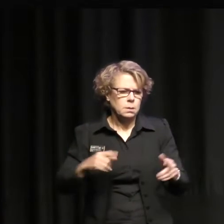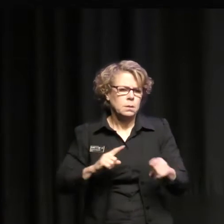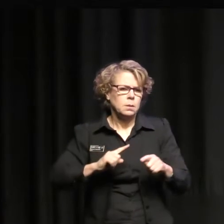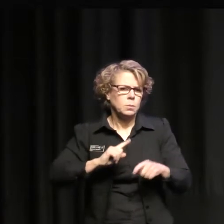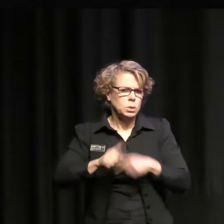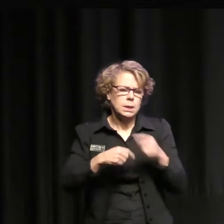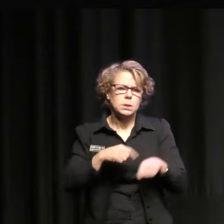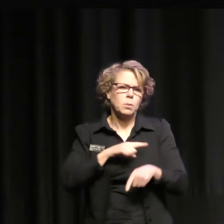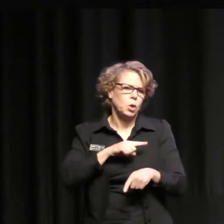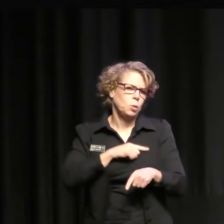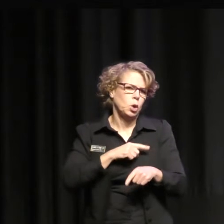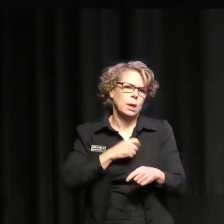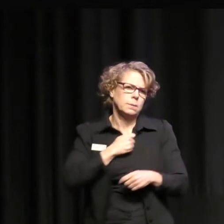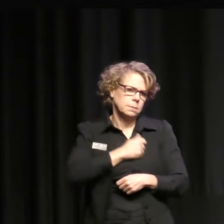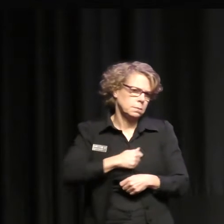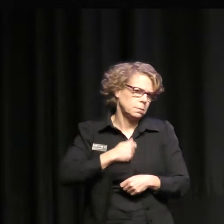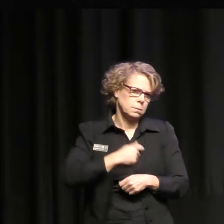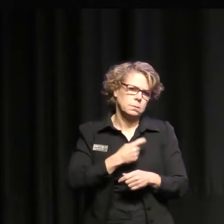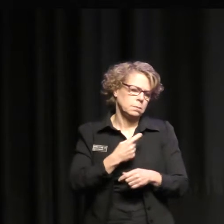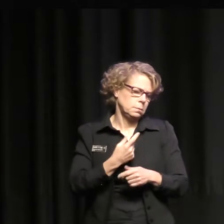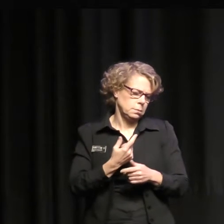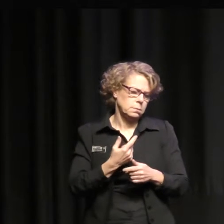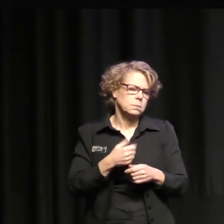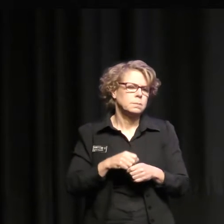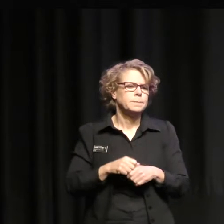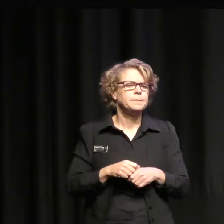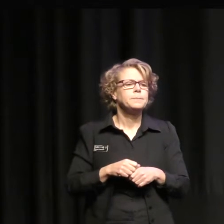sad. But we also